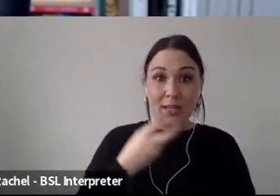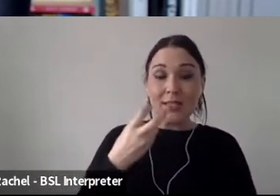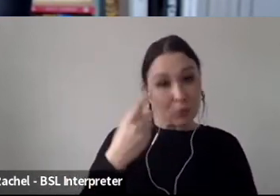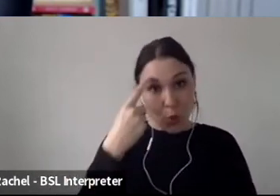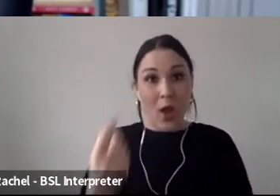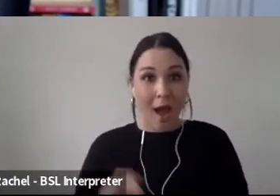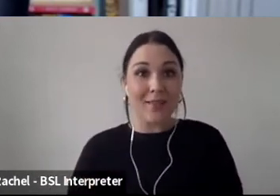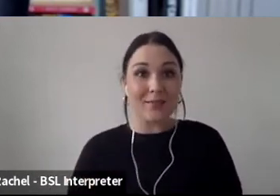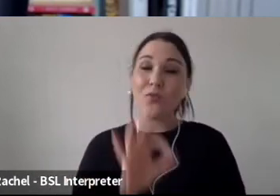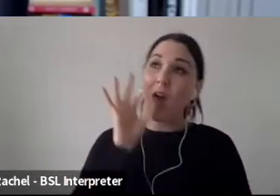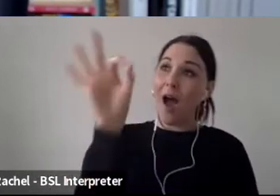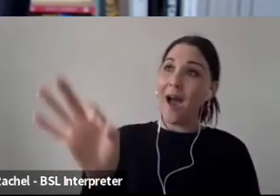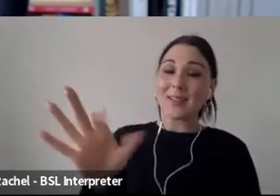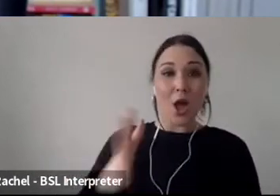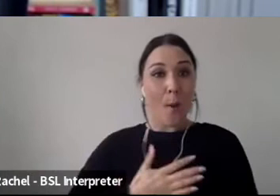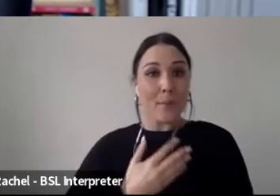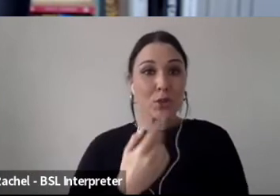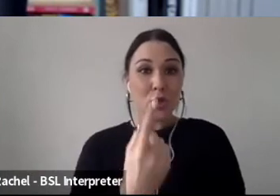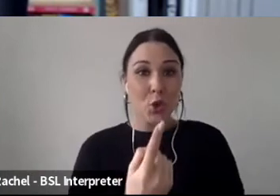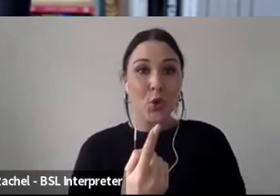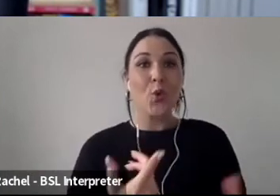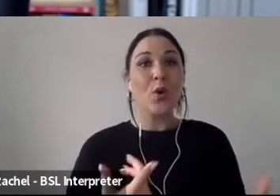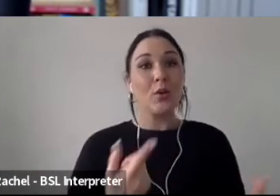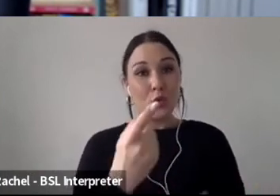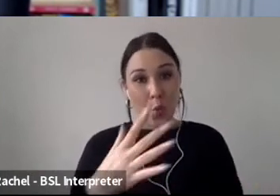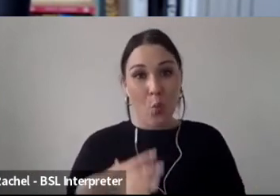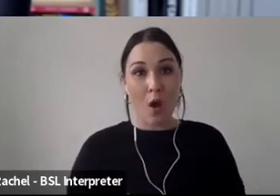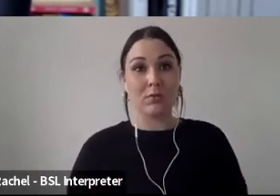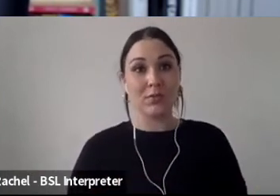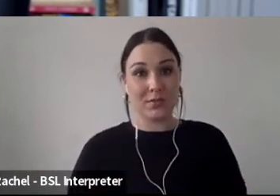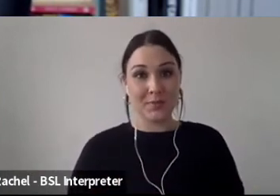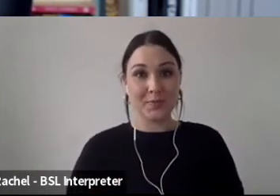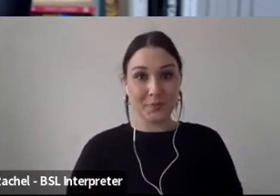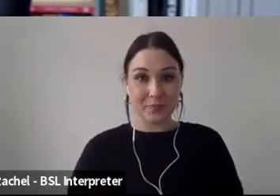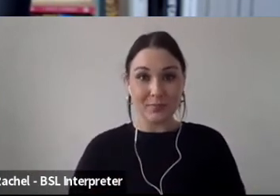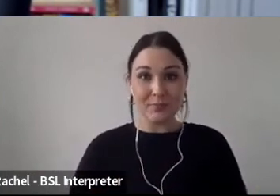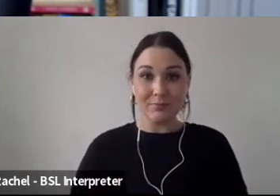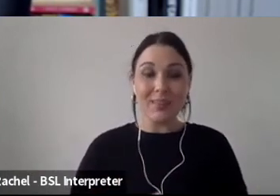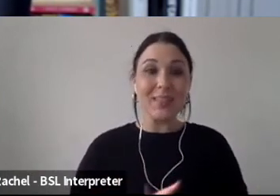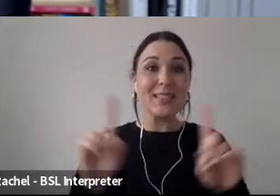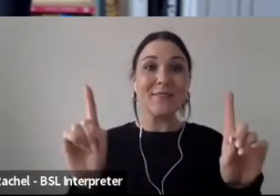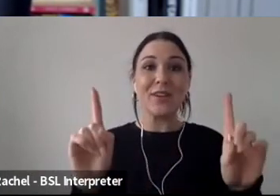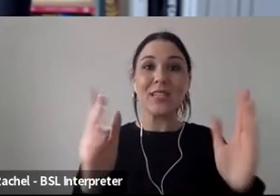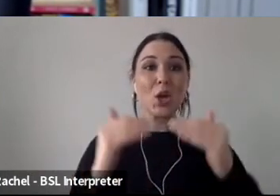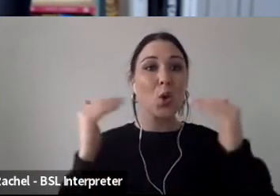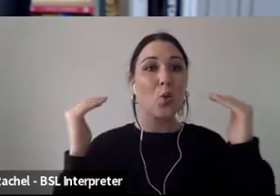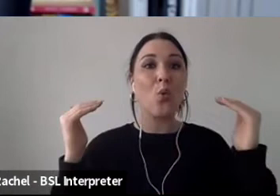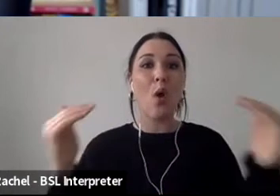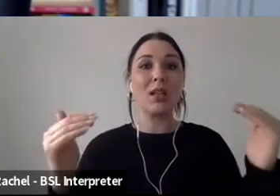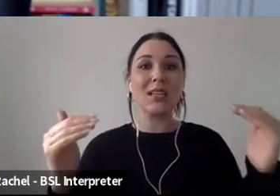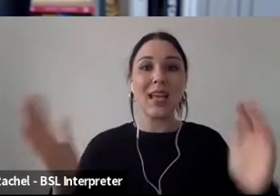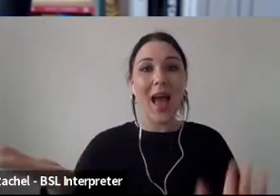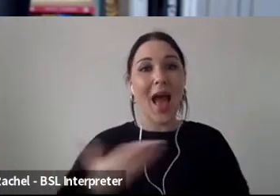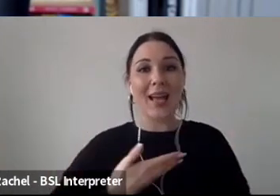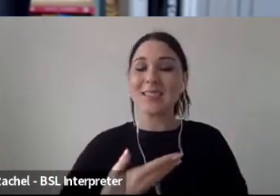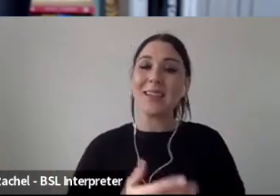you want. It's not up to you to fall into the box that's been given to you. It's different to the Equality Act. It's not about reasonable adjustment. It's about what you